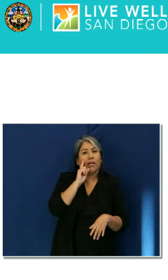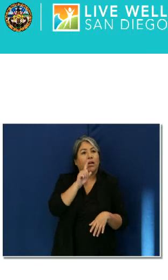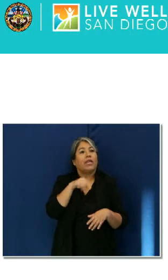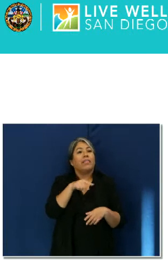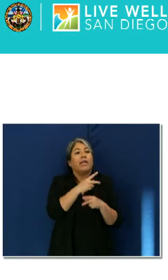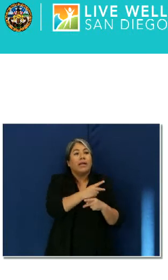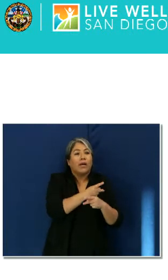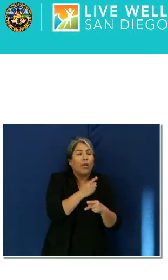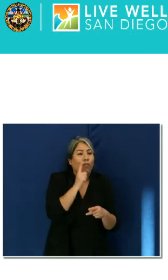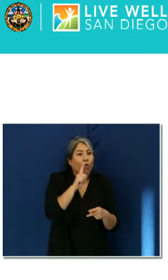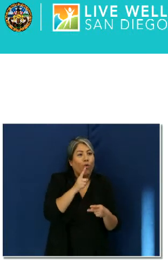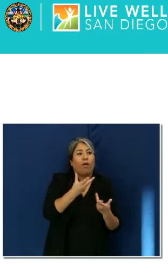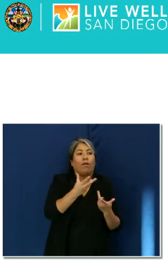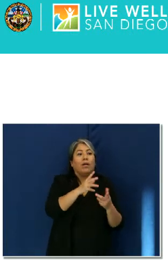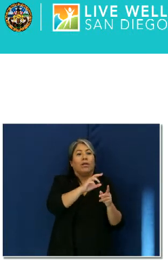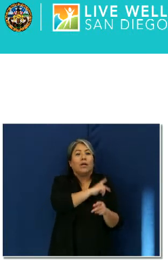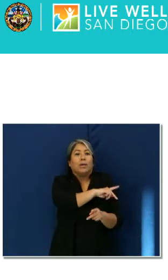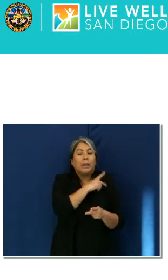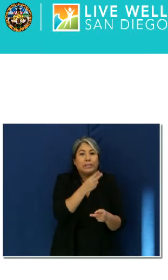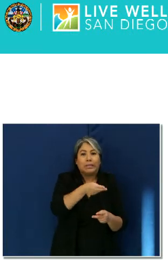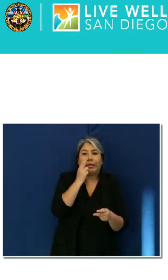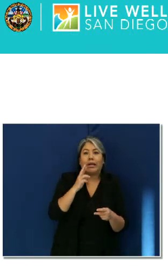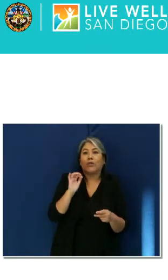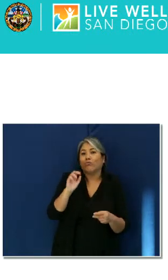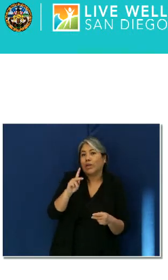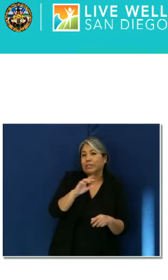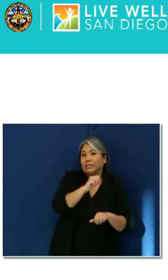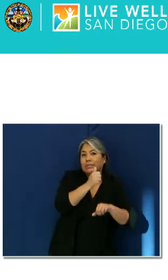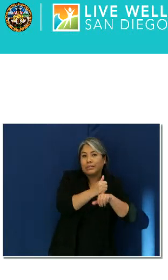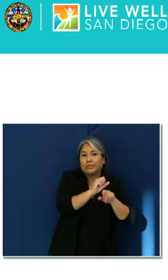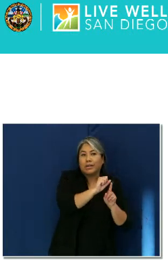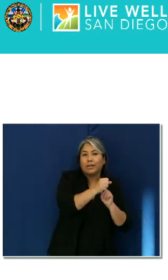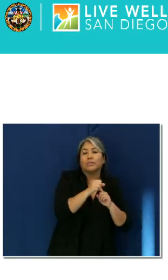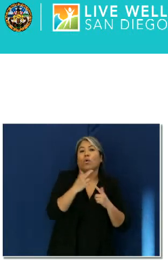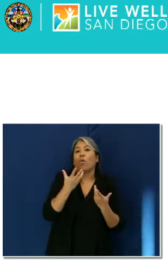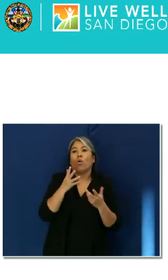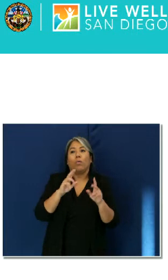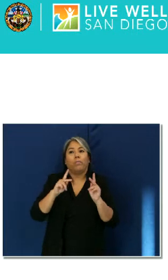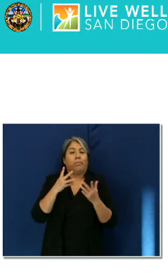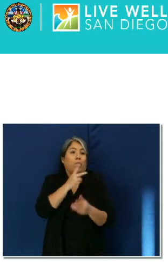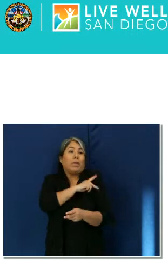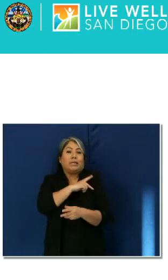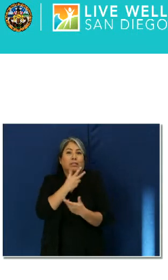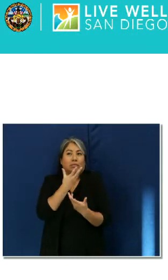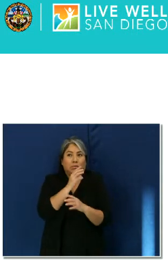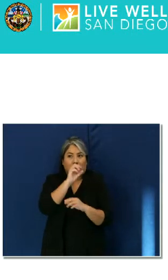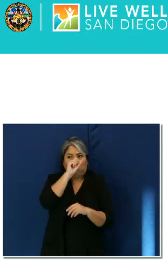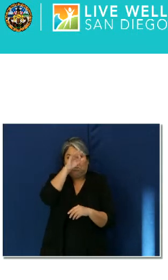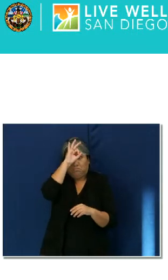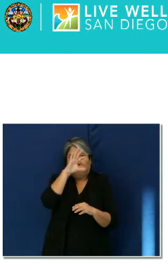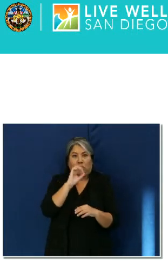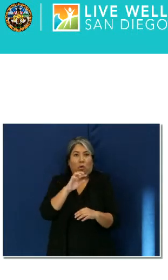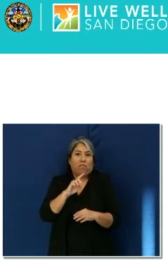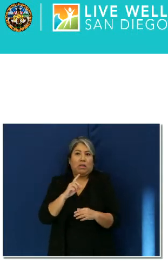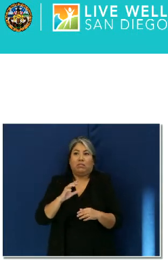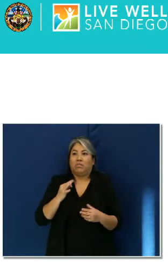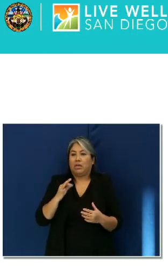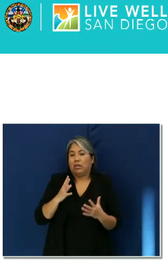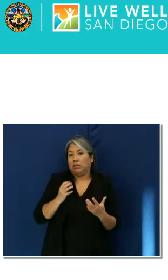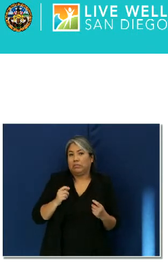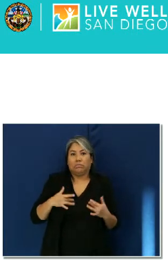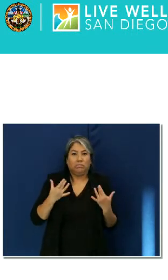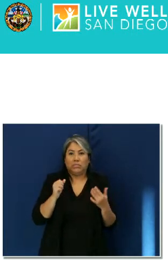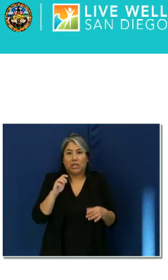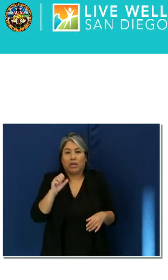settings or for patients with unknown COVID-19 status in high-risk settings. This could be an